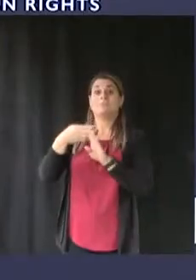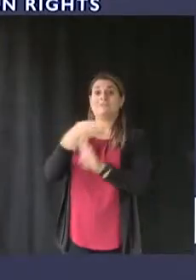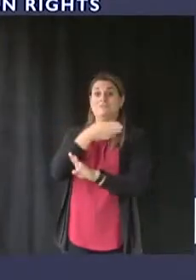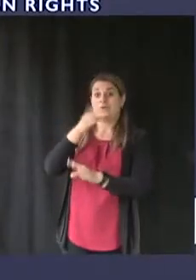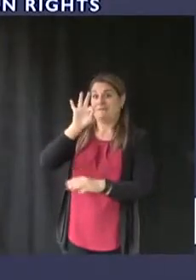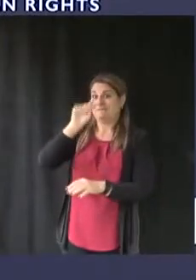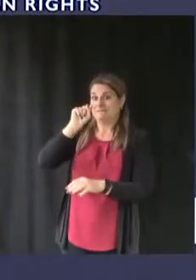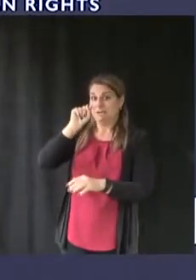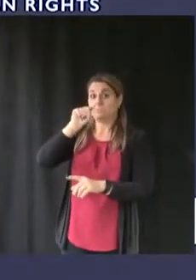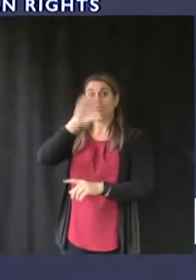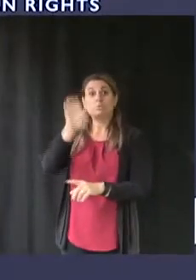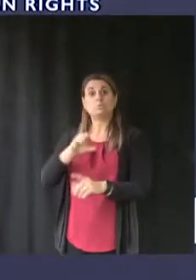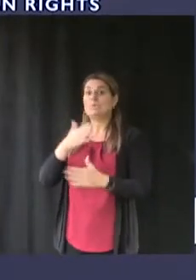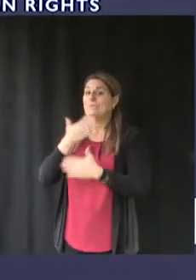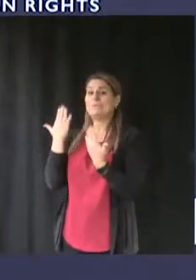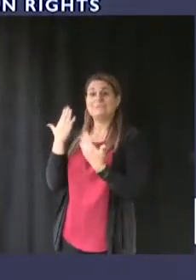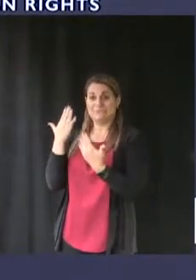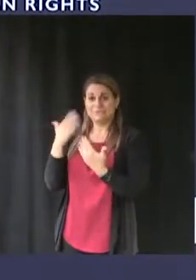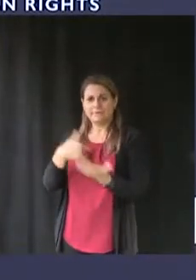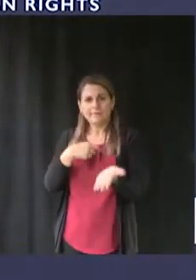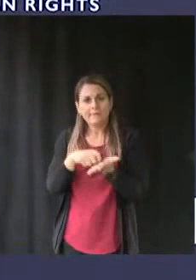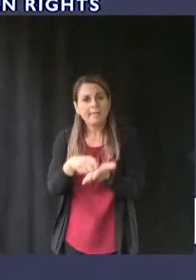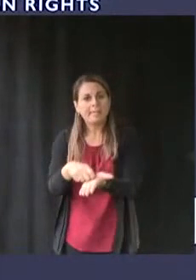of letters. And